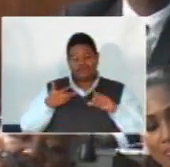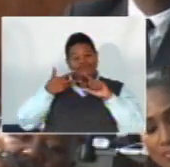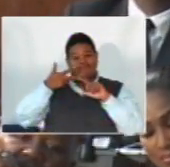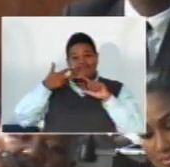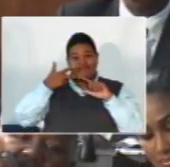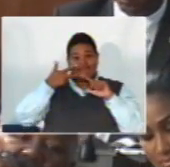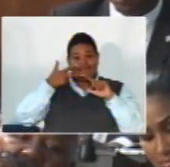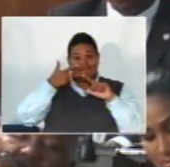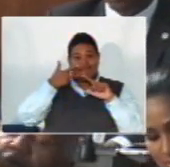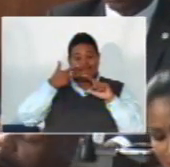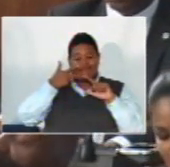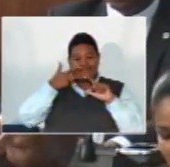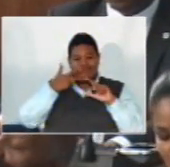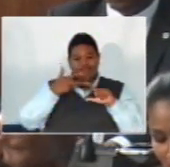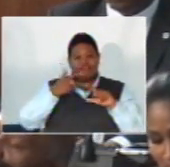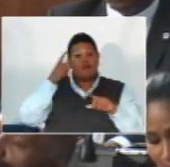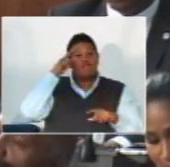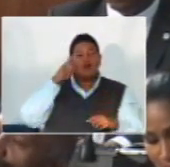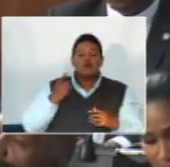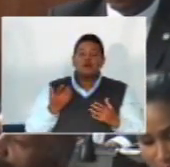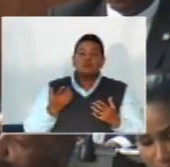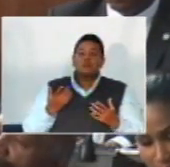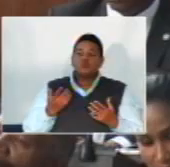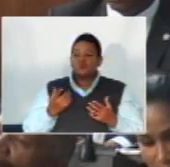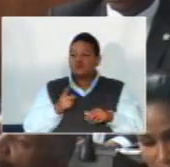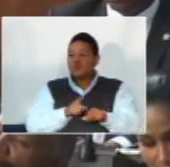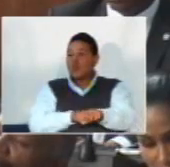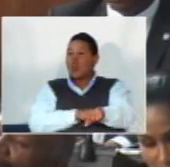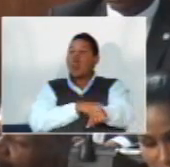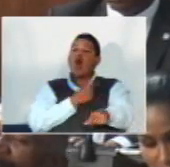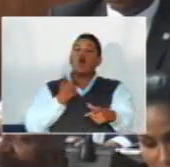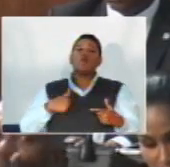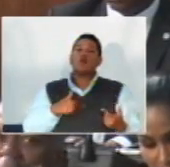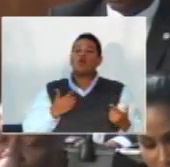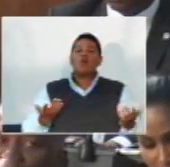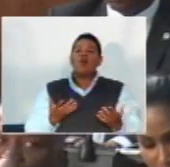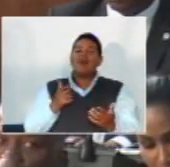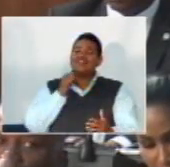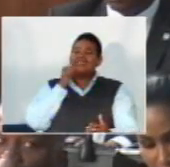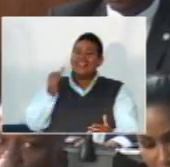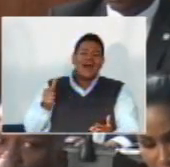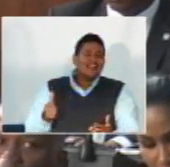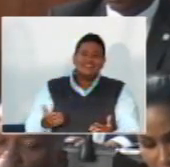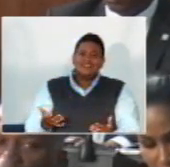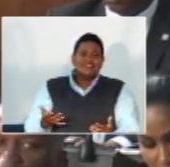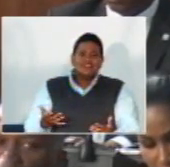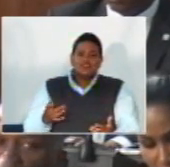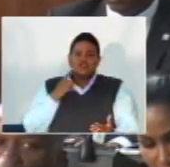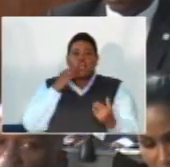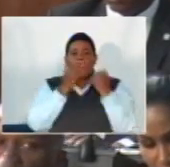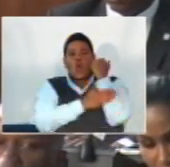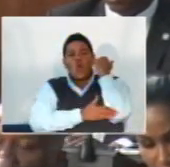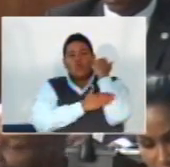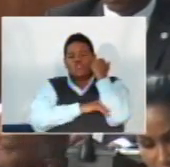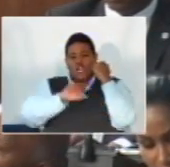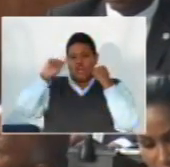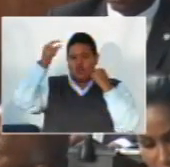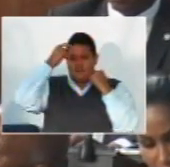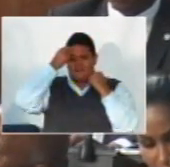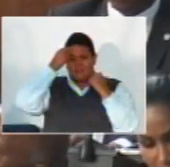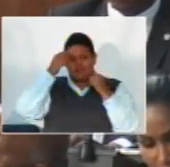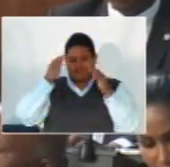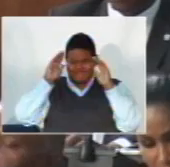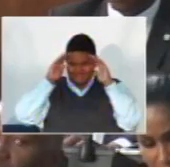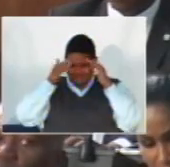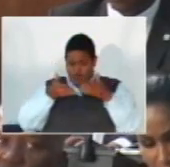3, for too long, we have not been, as a conscient government, paying